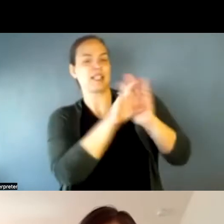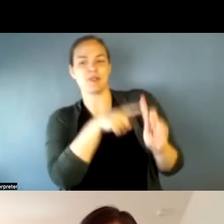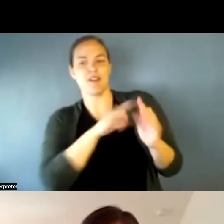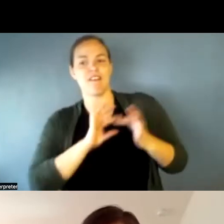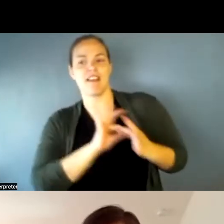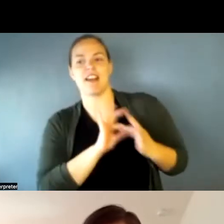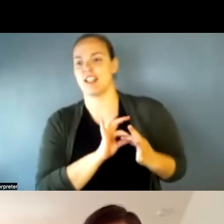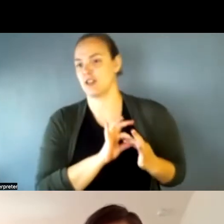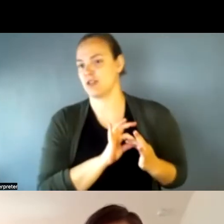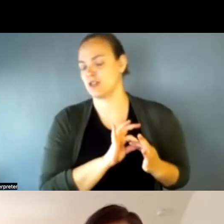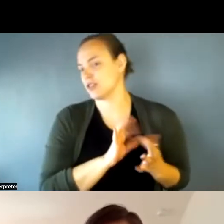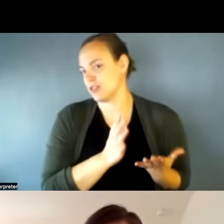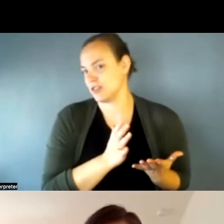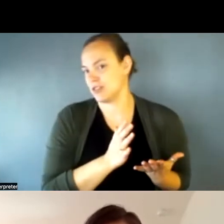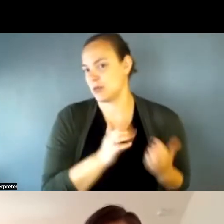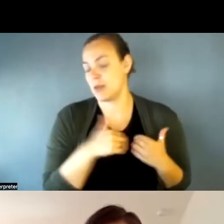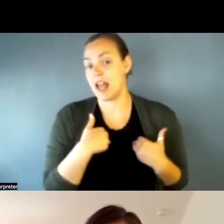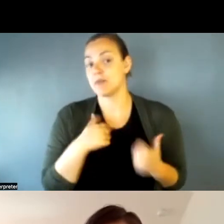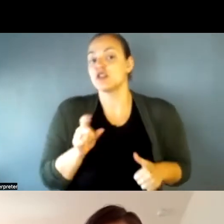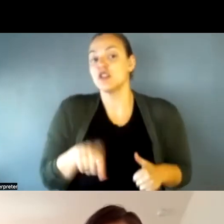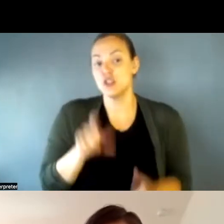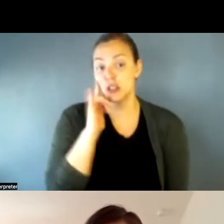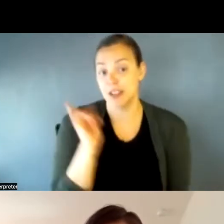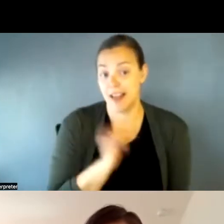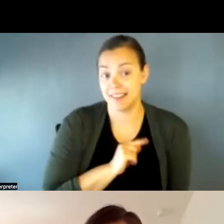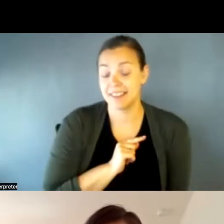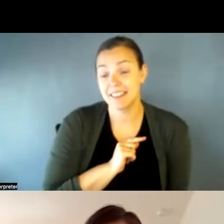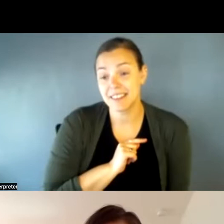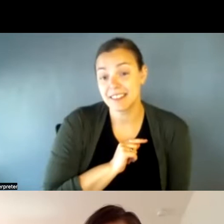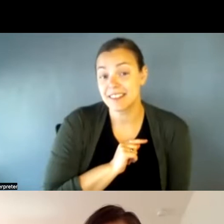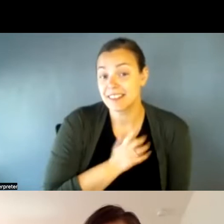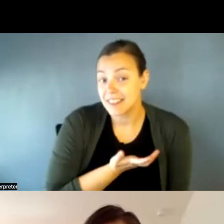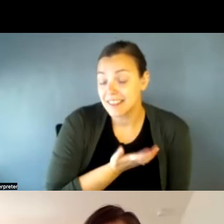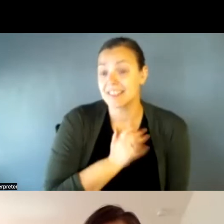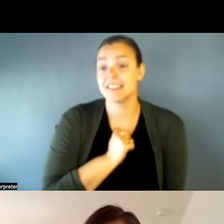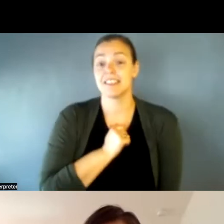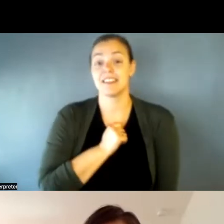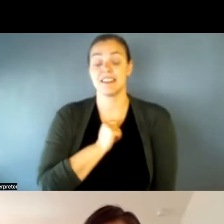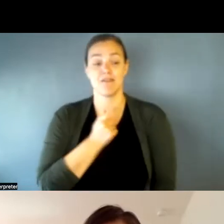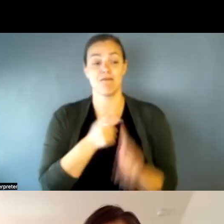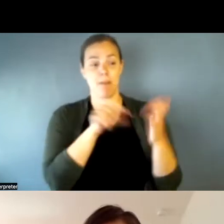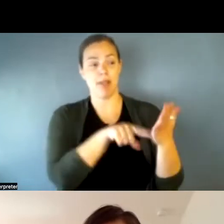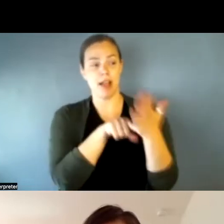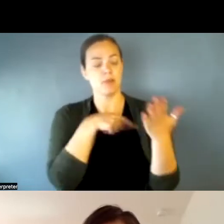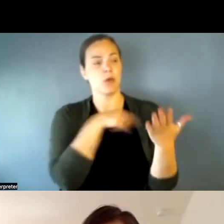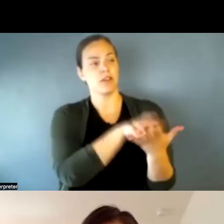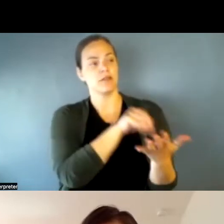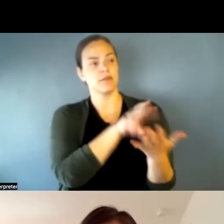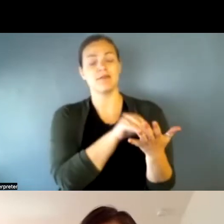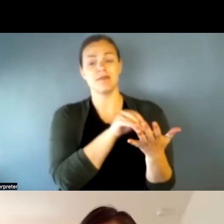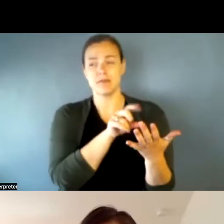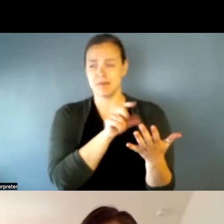connection with animals should be. And I think, you know, what we can take from that is that it is important to